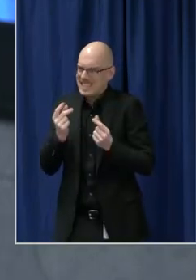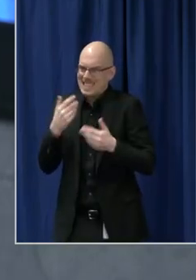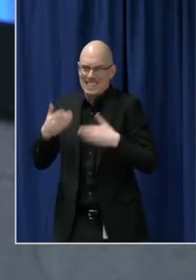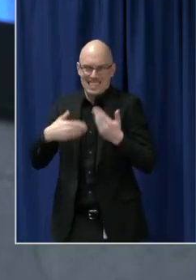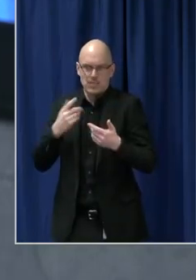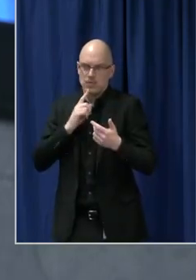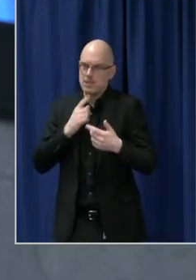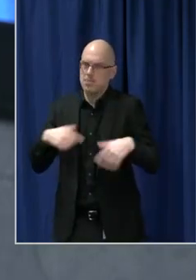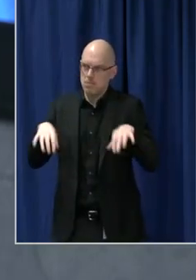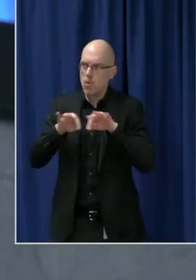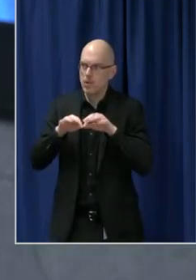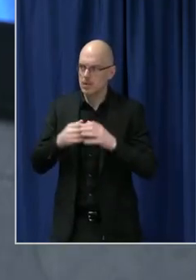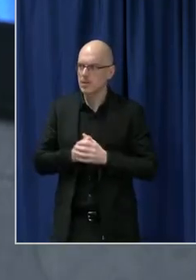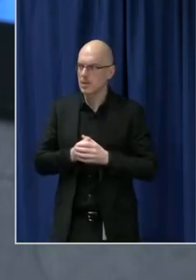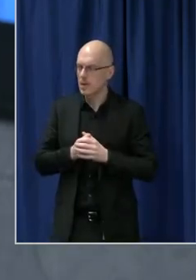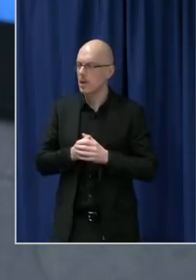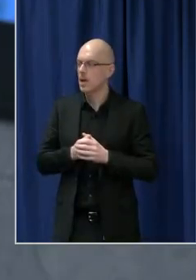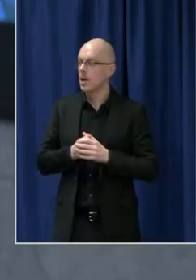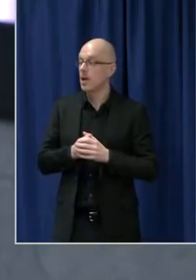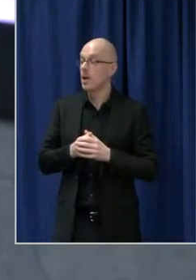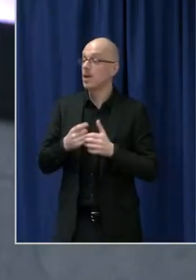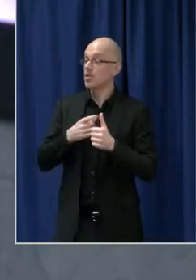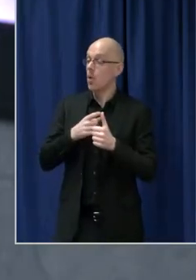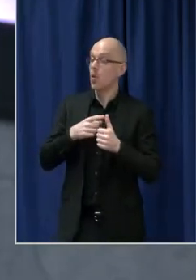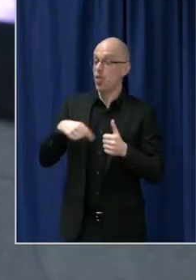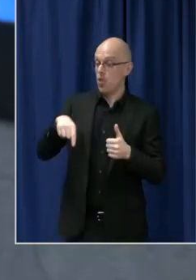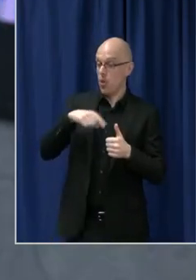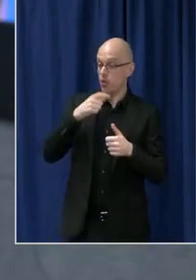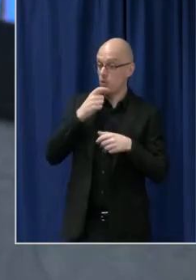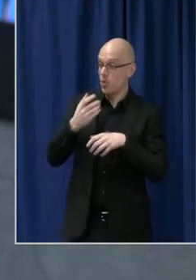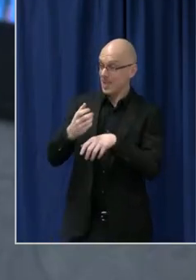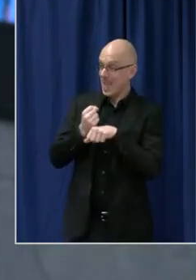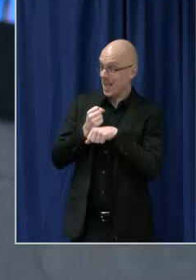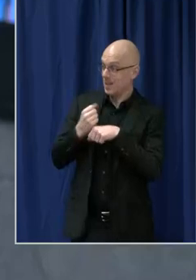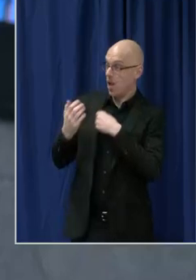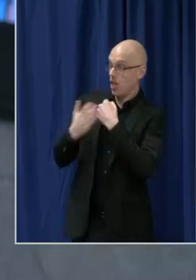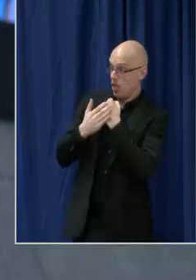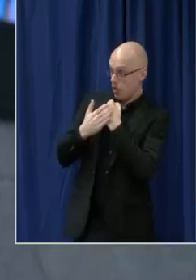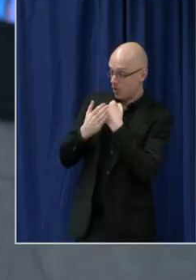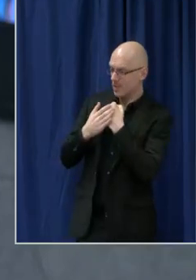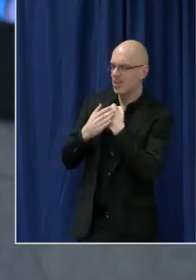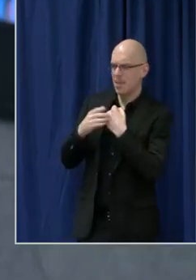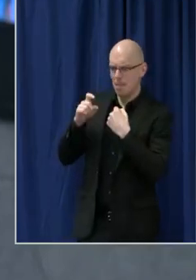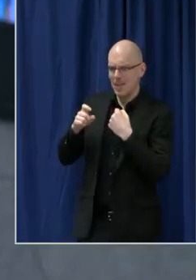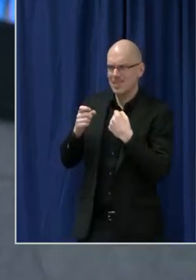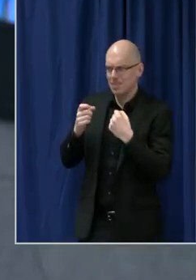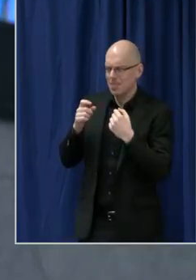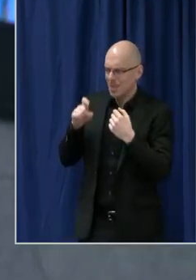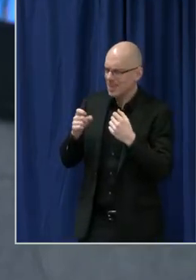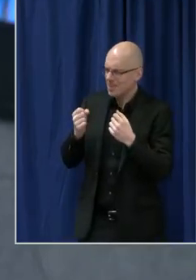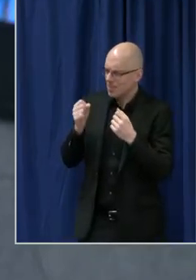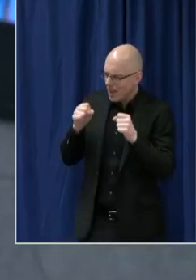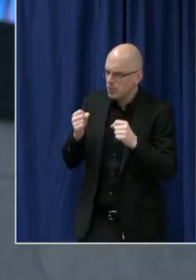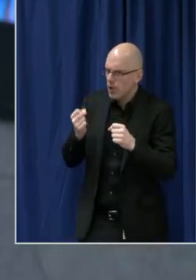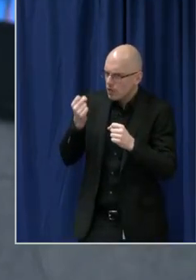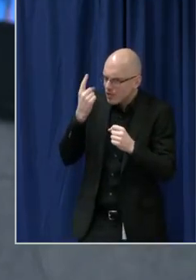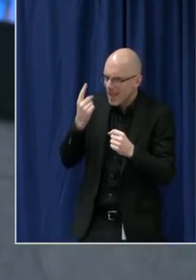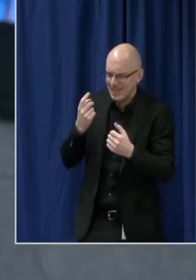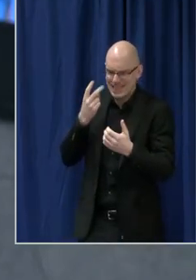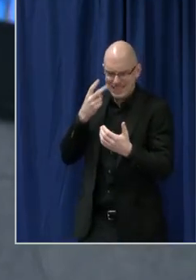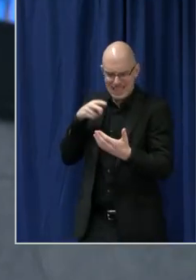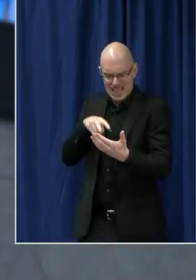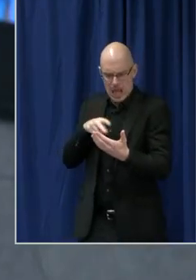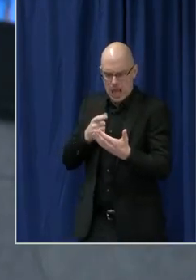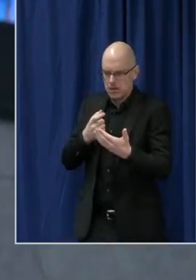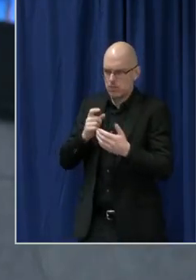the essence. And so alert recipients must be able to receive, understand, act upon these emergency alerts immediately.